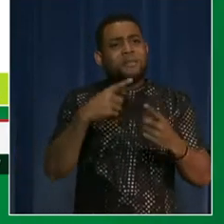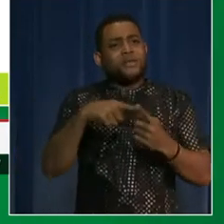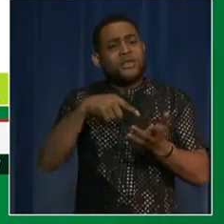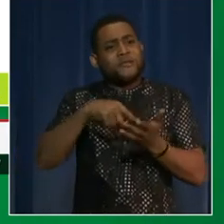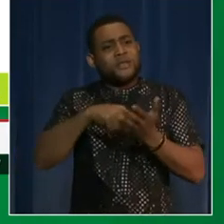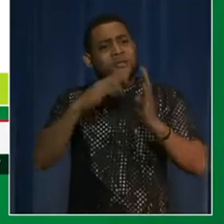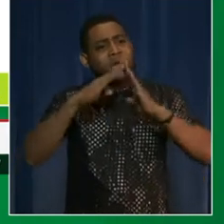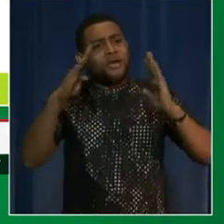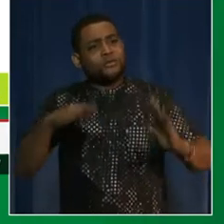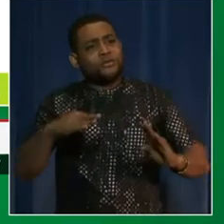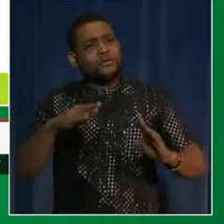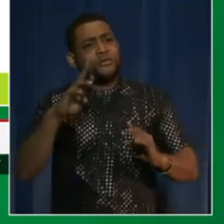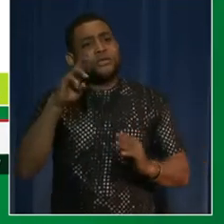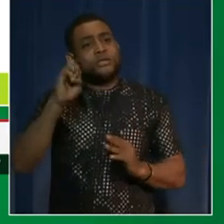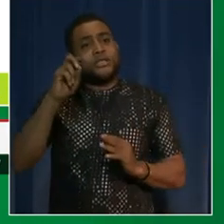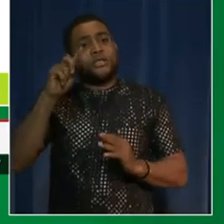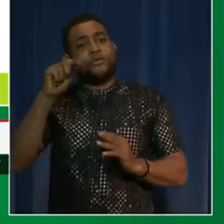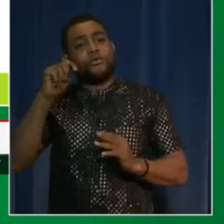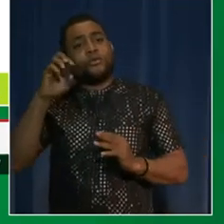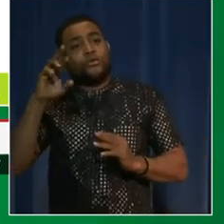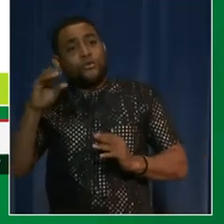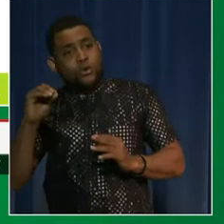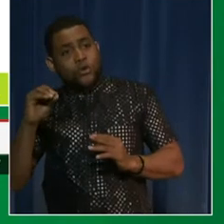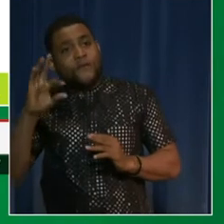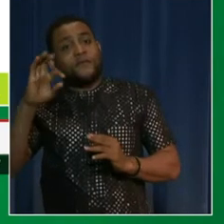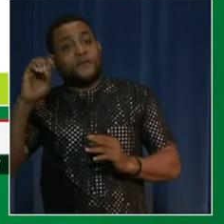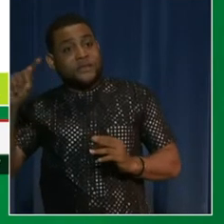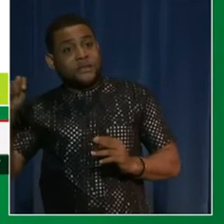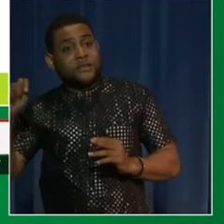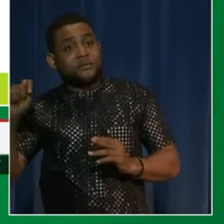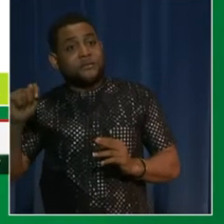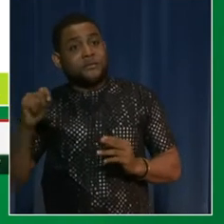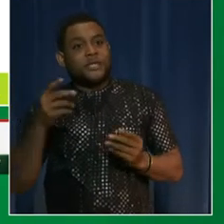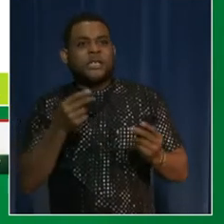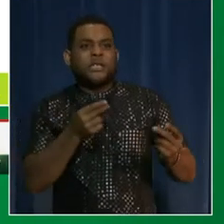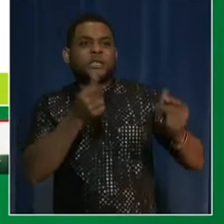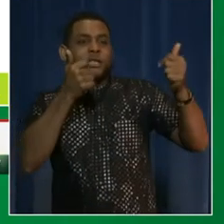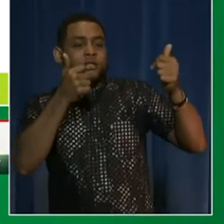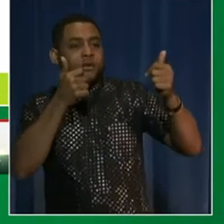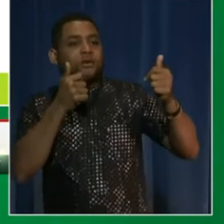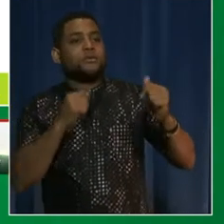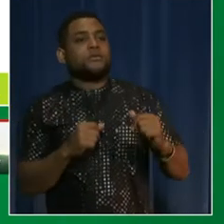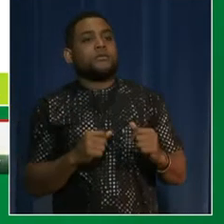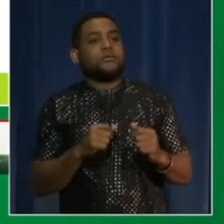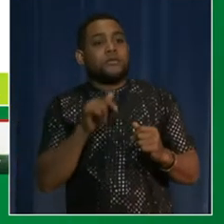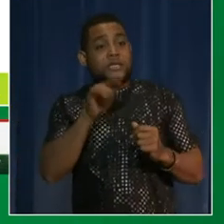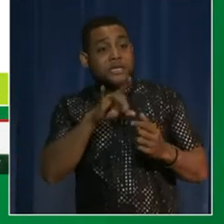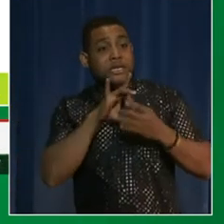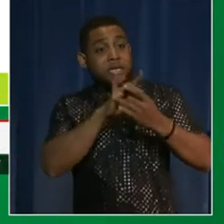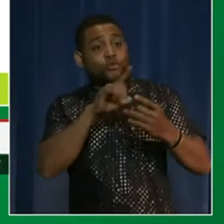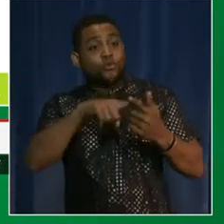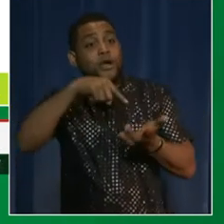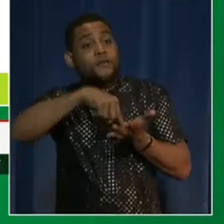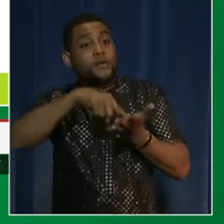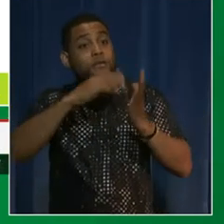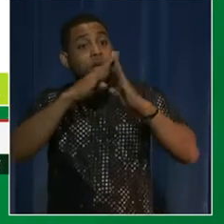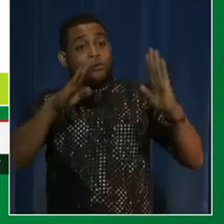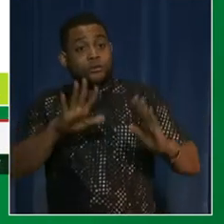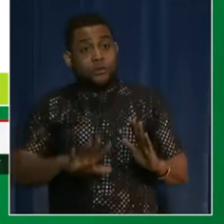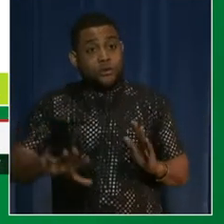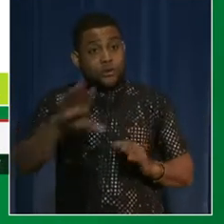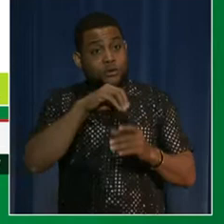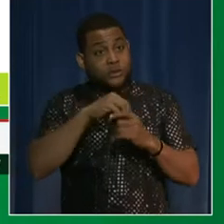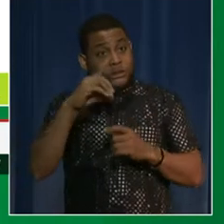Retrofit Accelerator, which is an initiative that will make meaningful changes in affordable housing across the district and will also address issues